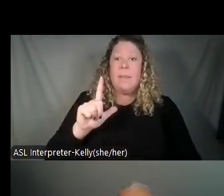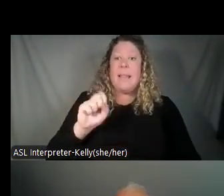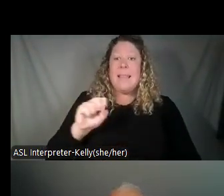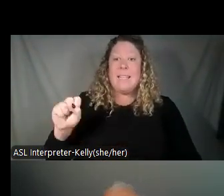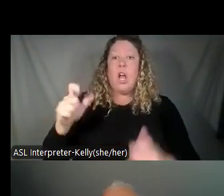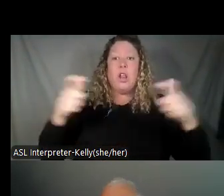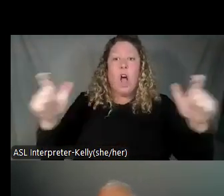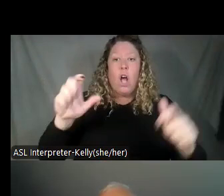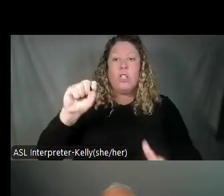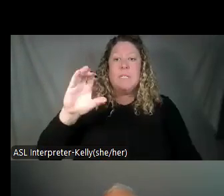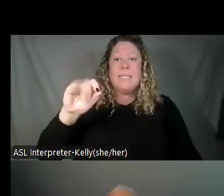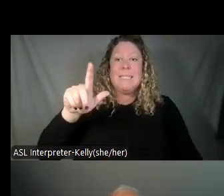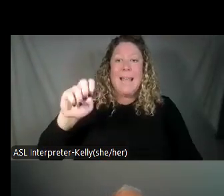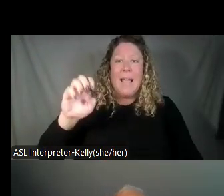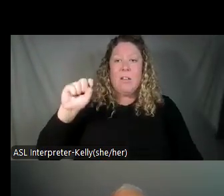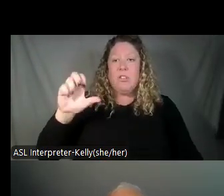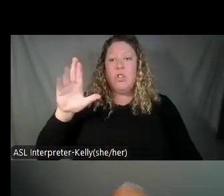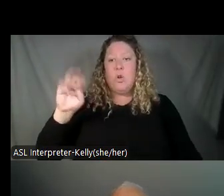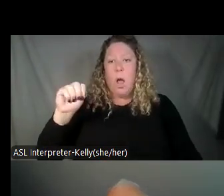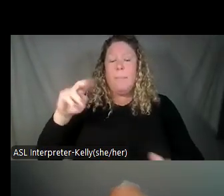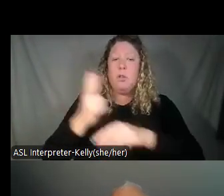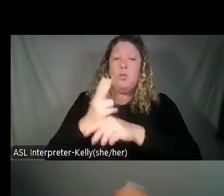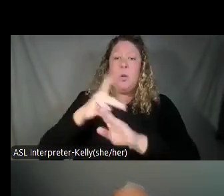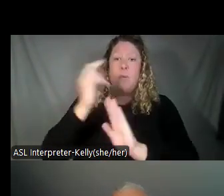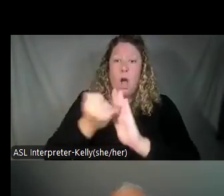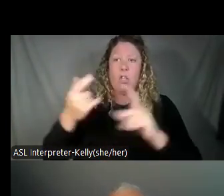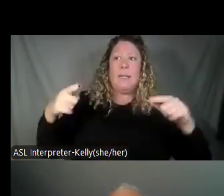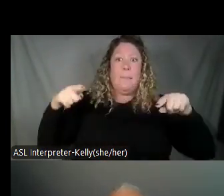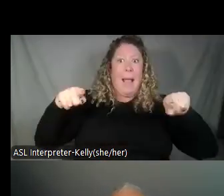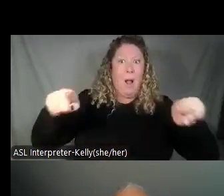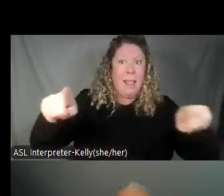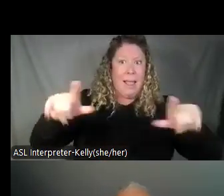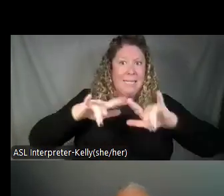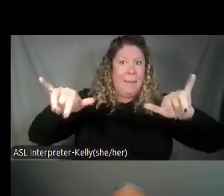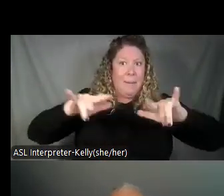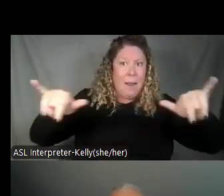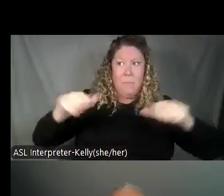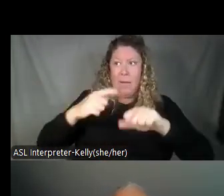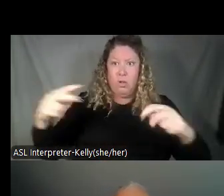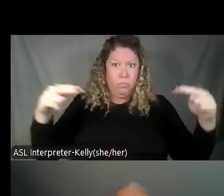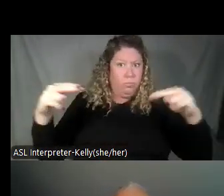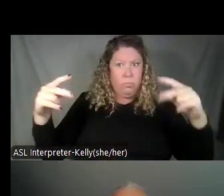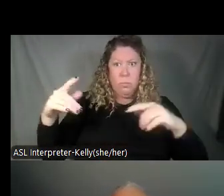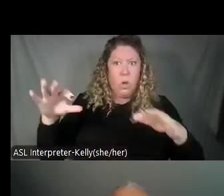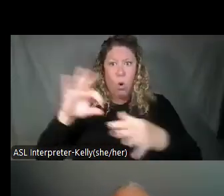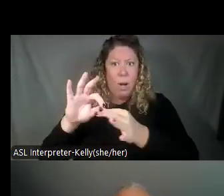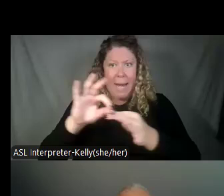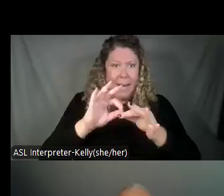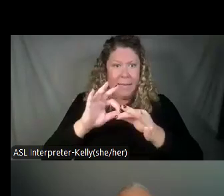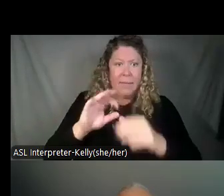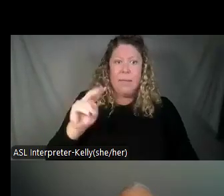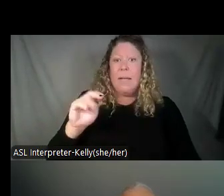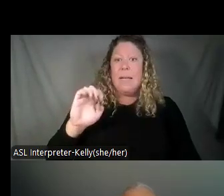uses parallel projects to make sure people are in coordination. And Nexus is kind of a coordinated 6